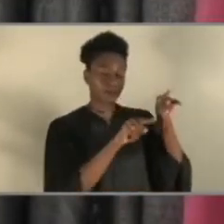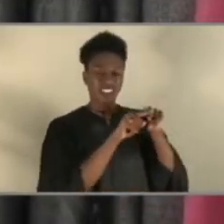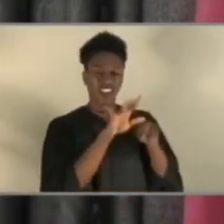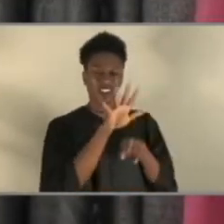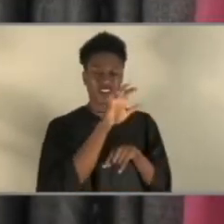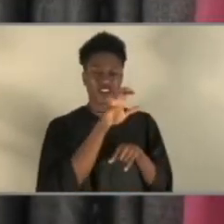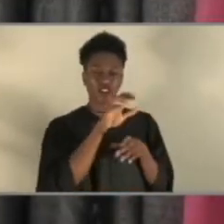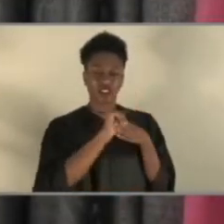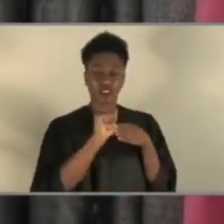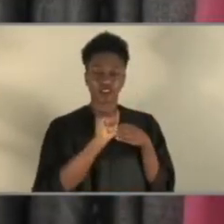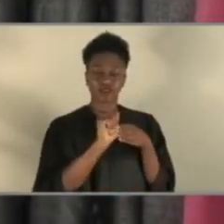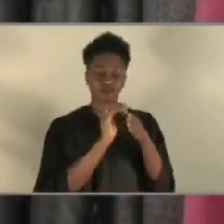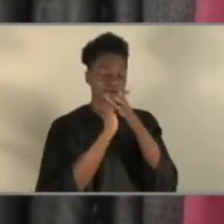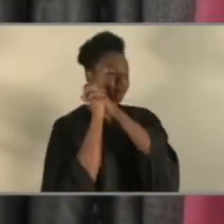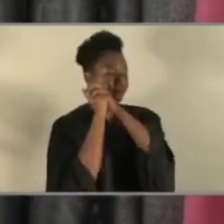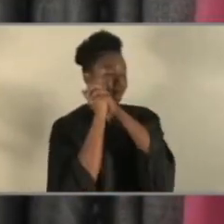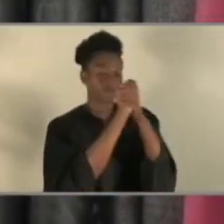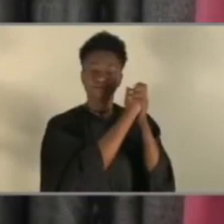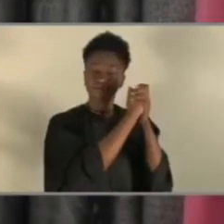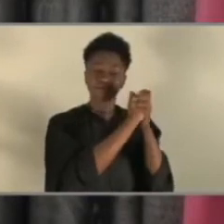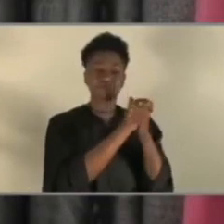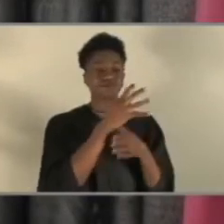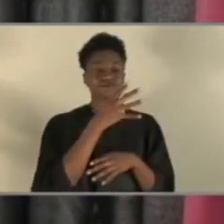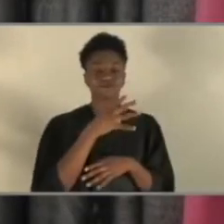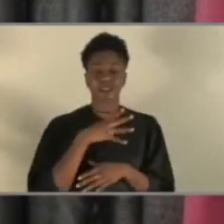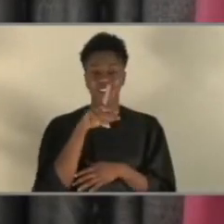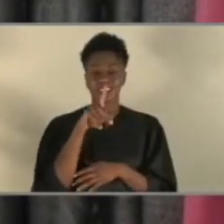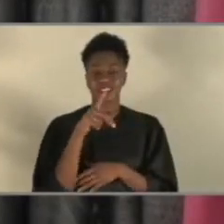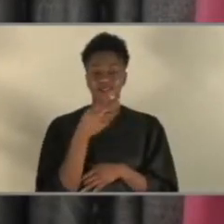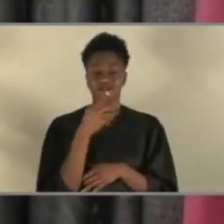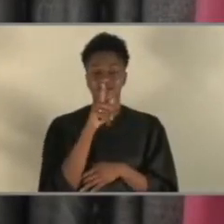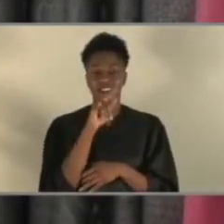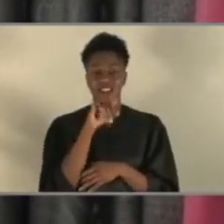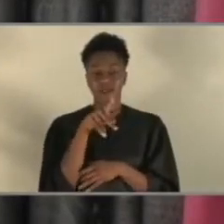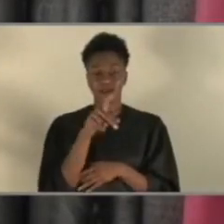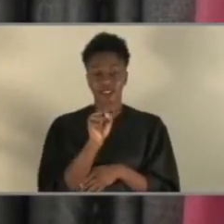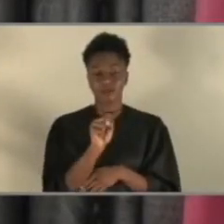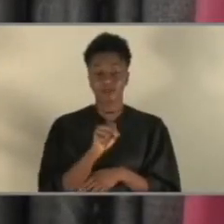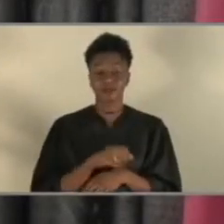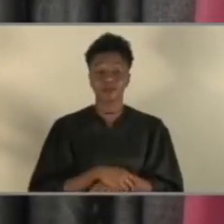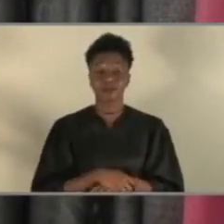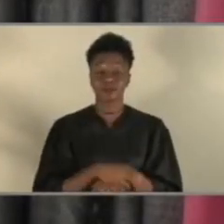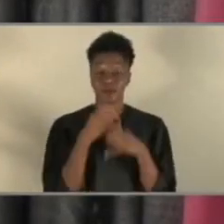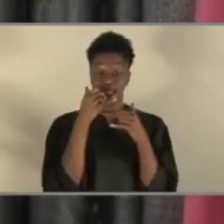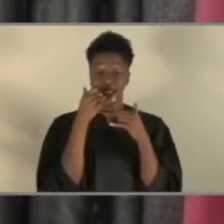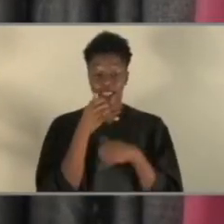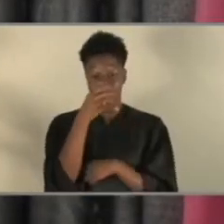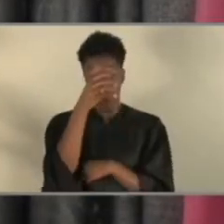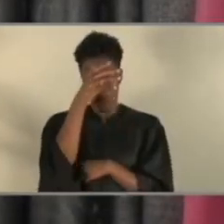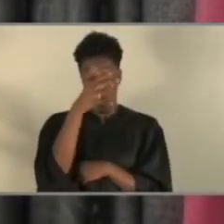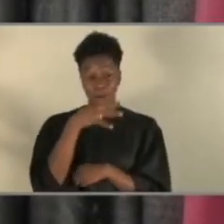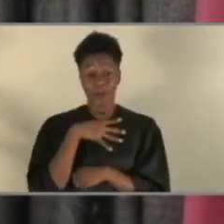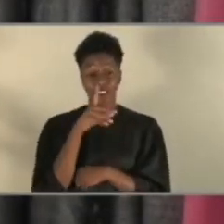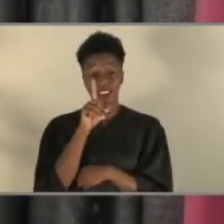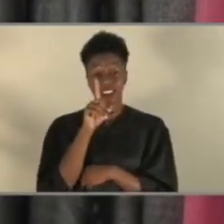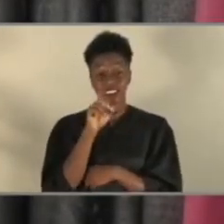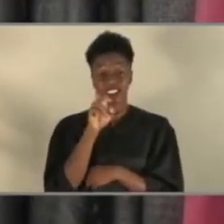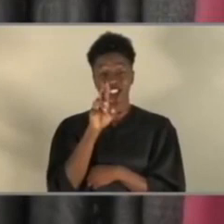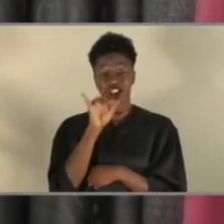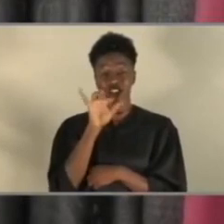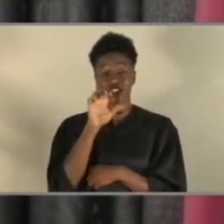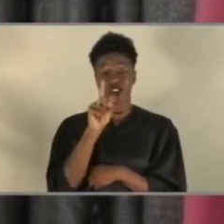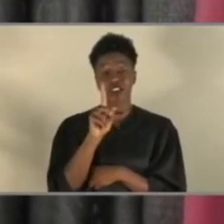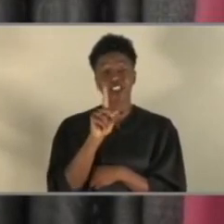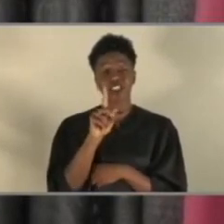$500. Congratulations, Ms. Phillips. Now we will have Mr. Derek Sneed to read the alumni